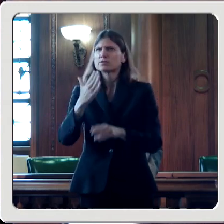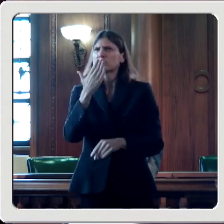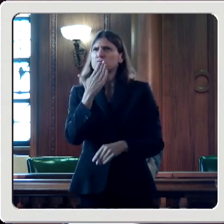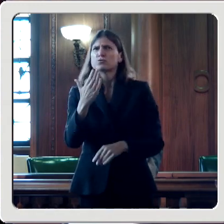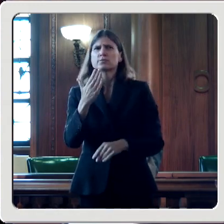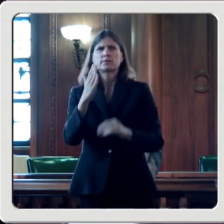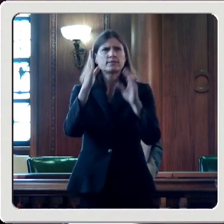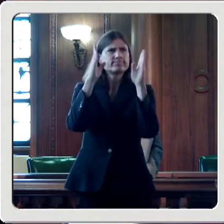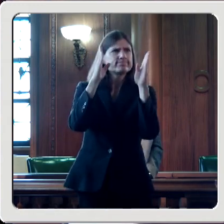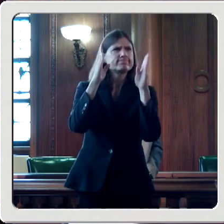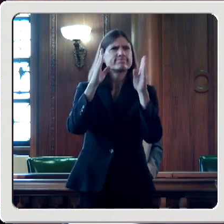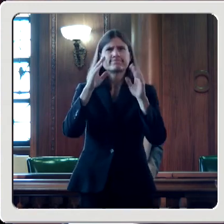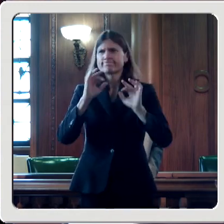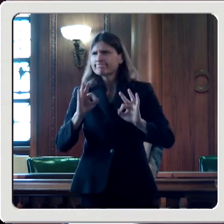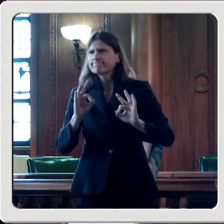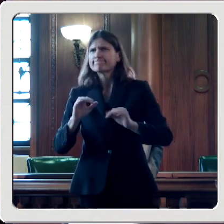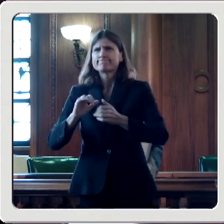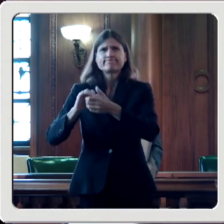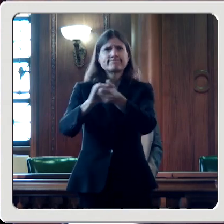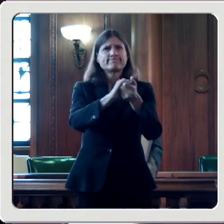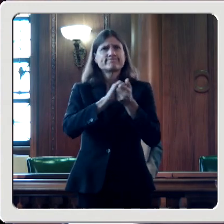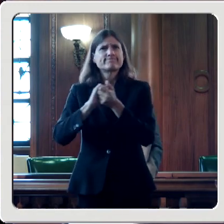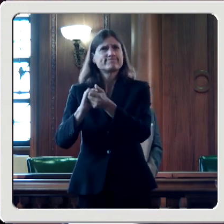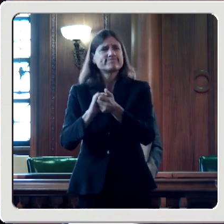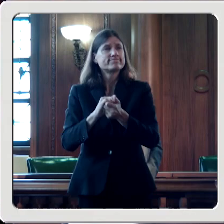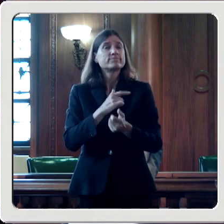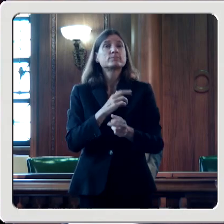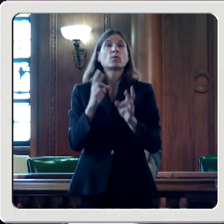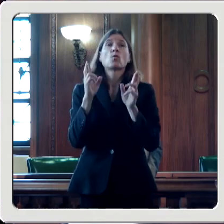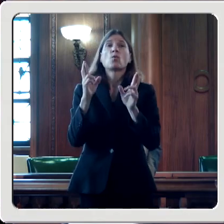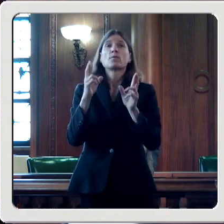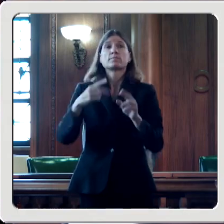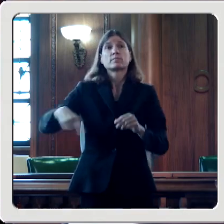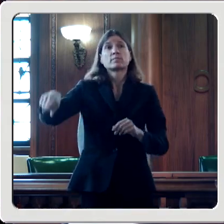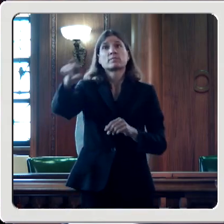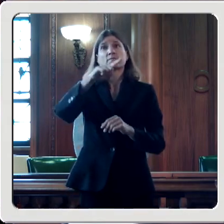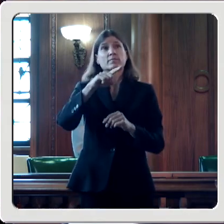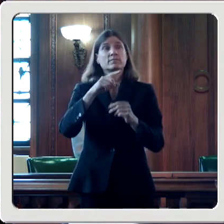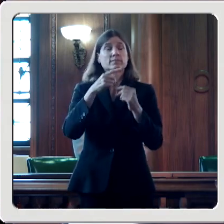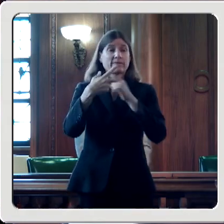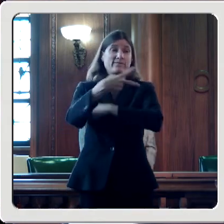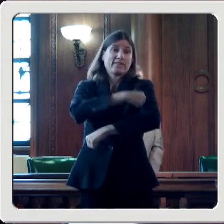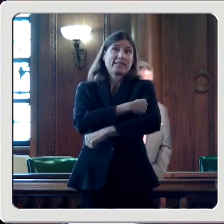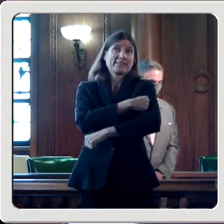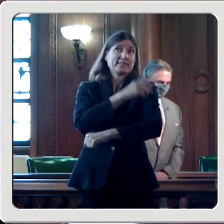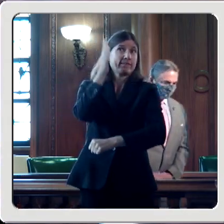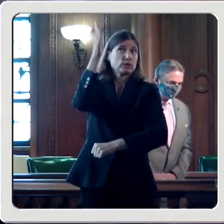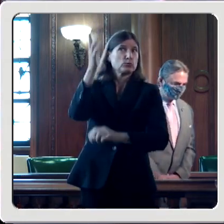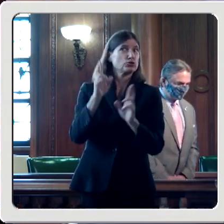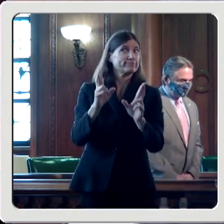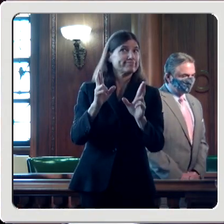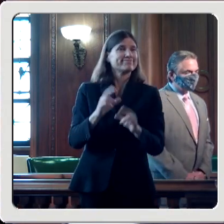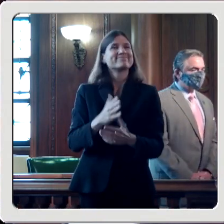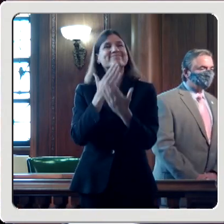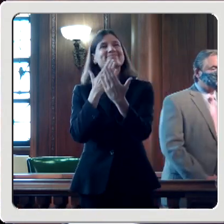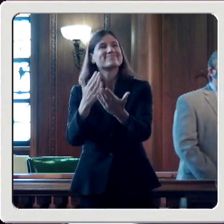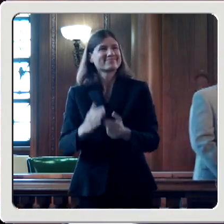level until we have some definitive treatment like a vaccine. So thank you for your time today. Thank you, Dr.